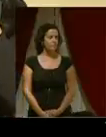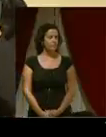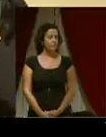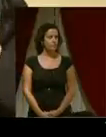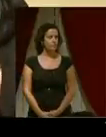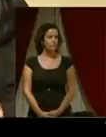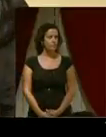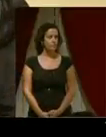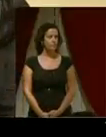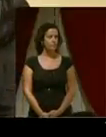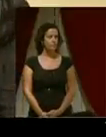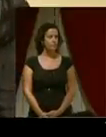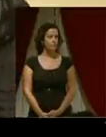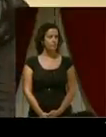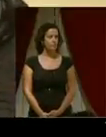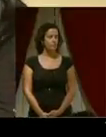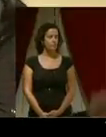her.